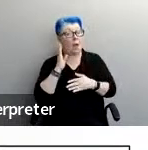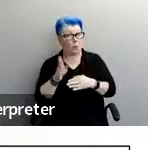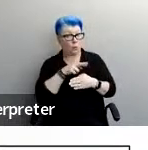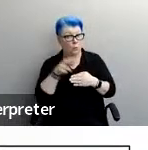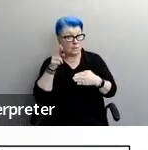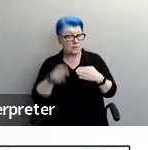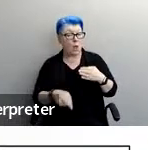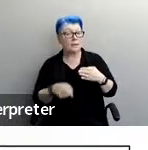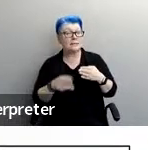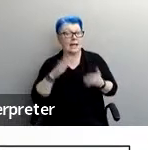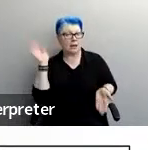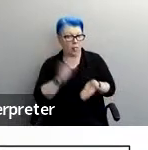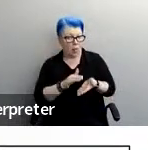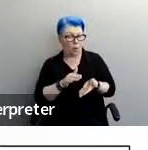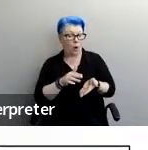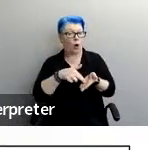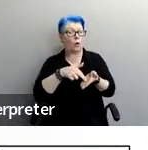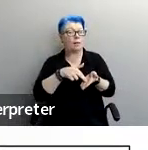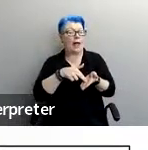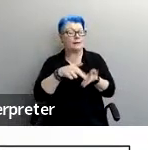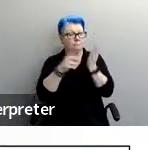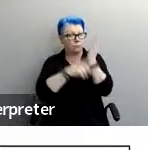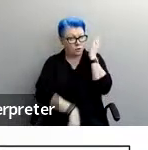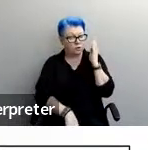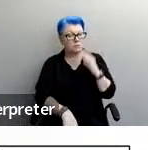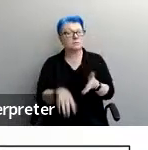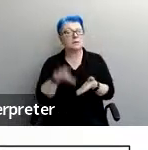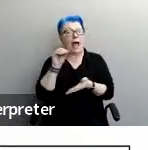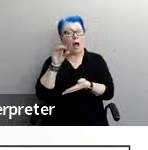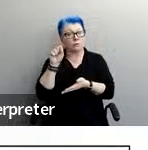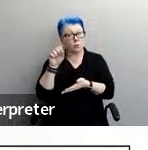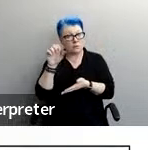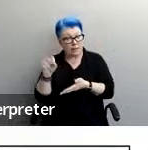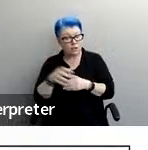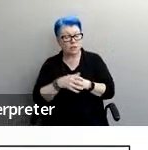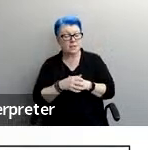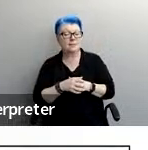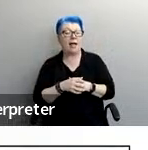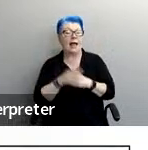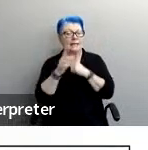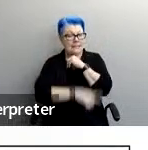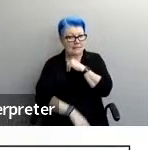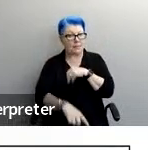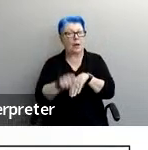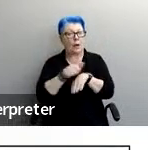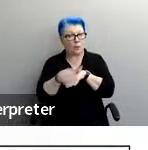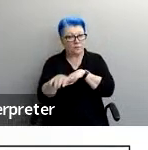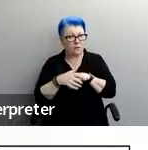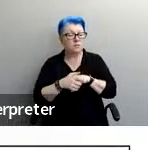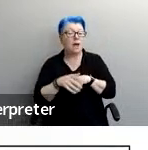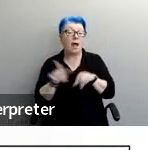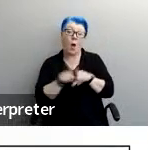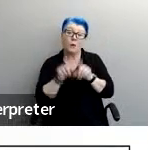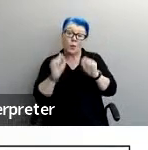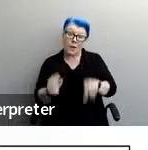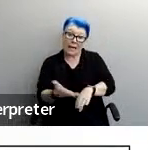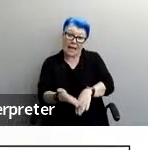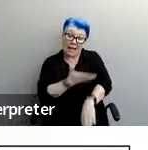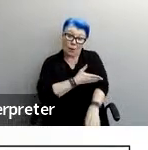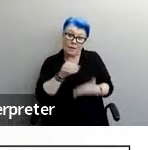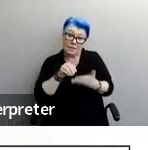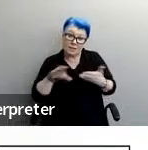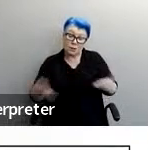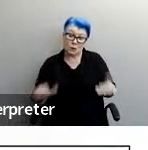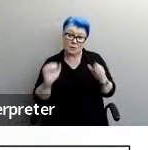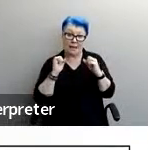education referrals, out-of-school suspensions, disciplinary referrals, and it can also increase students' academic